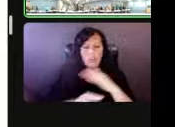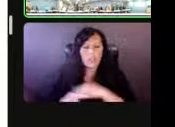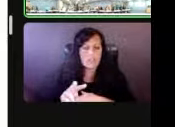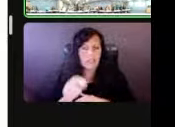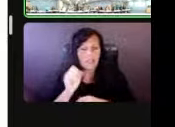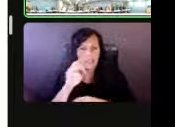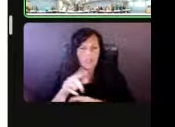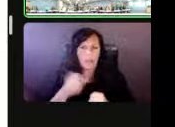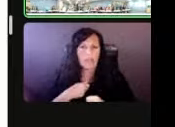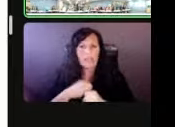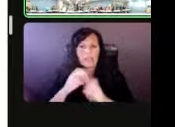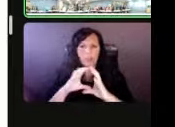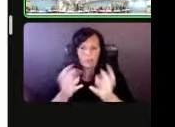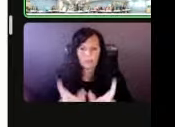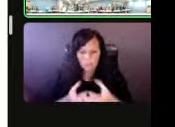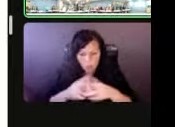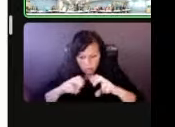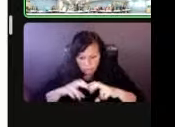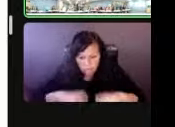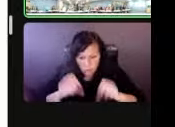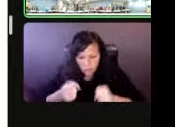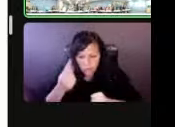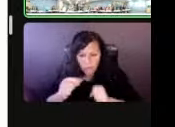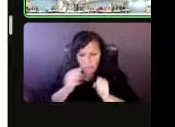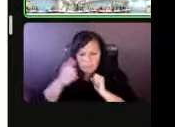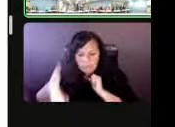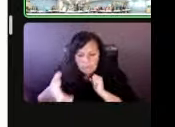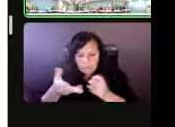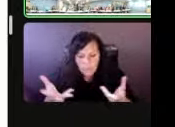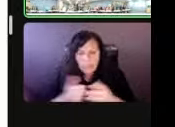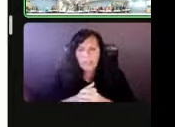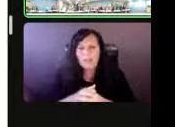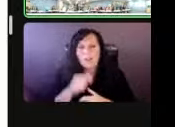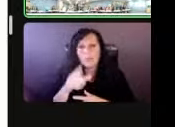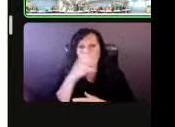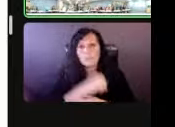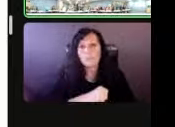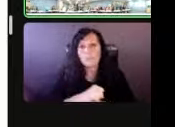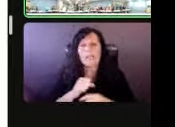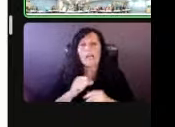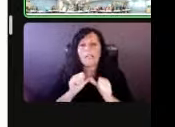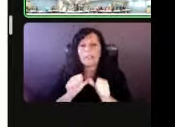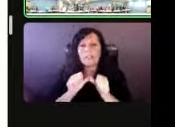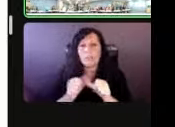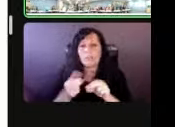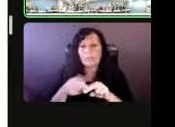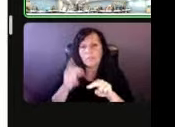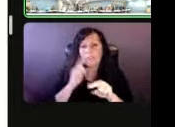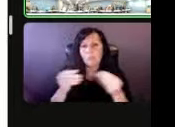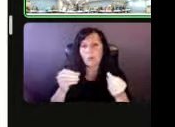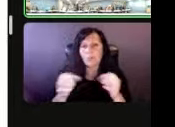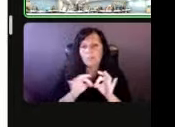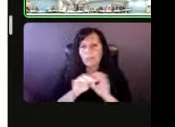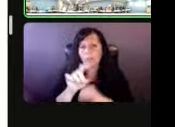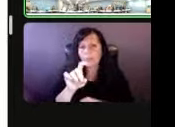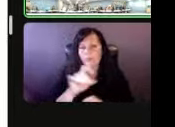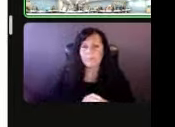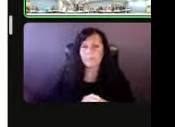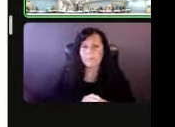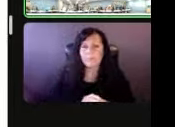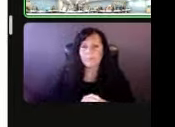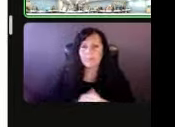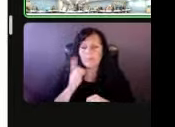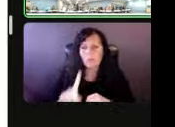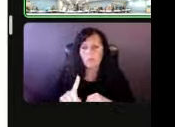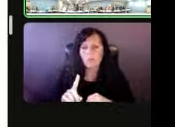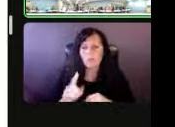for future years, are you assuming an continual increase in property values for the